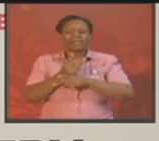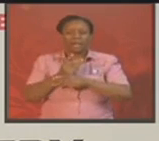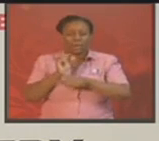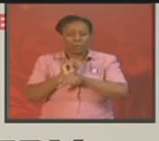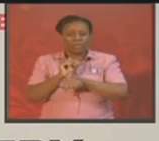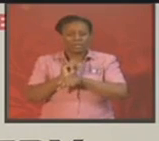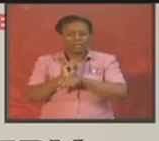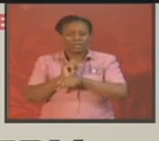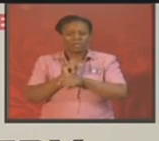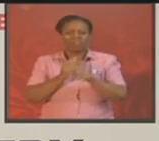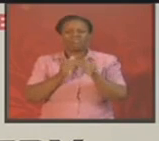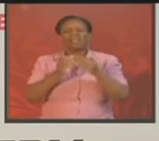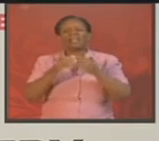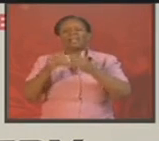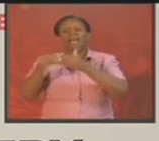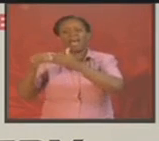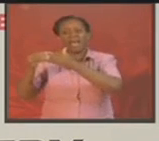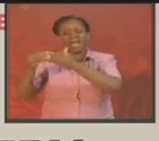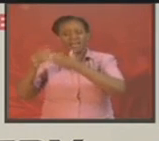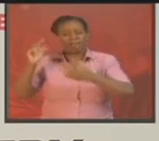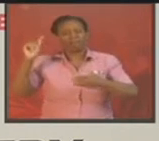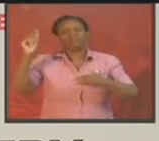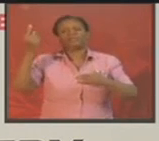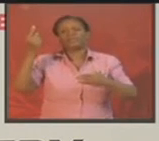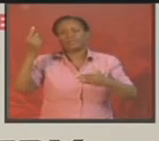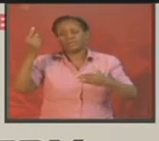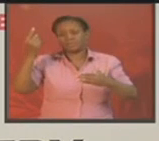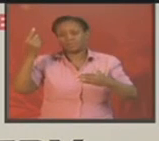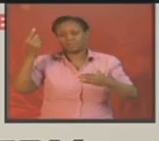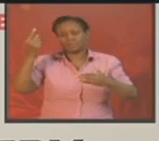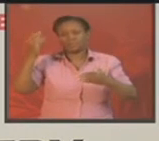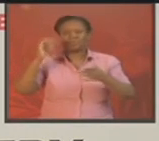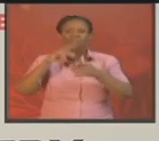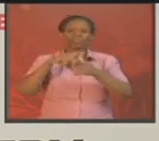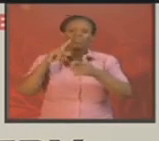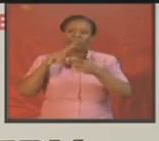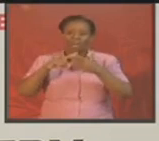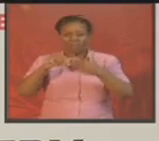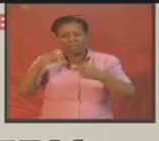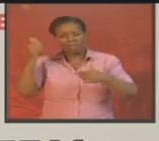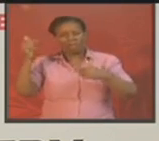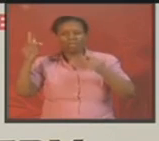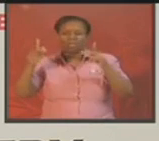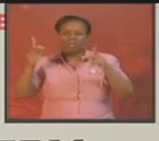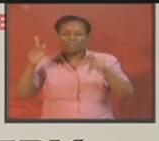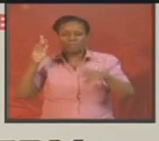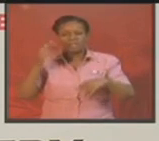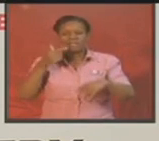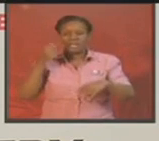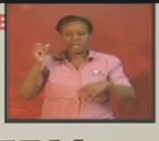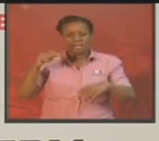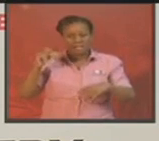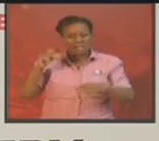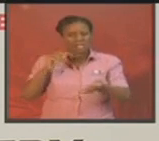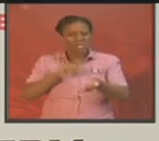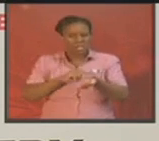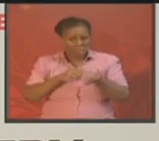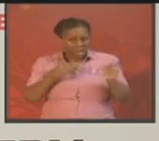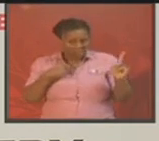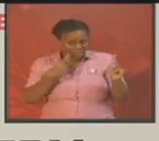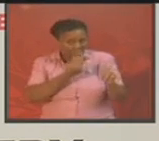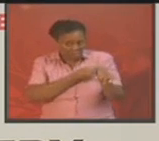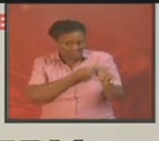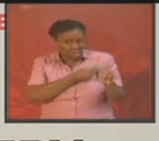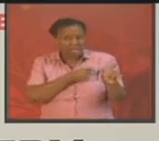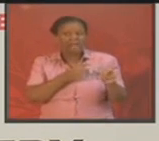in this thing, which will then have a snowball and ripple effect within the national population. So as more and more